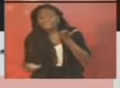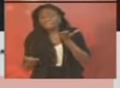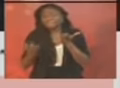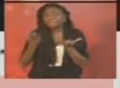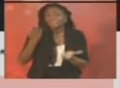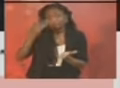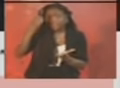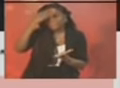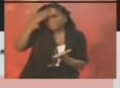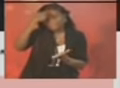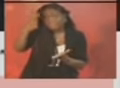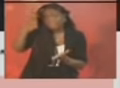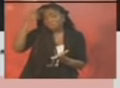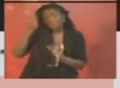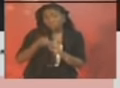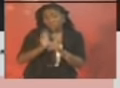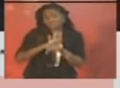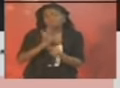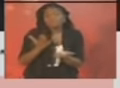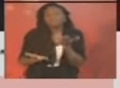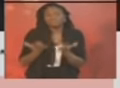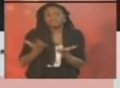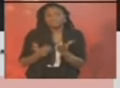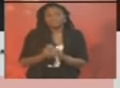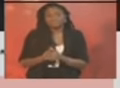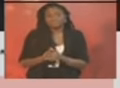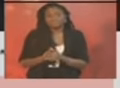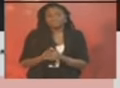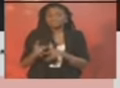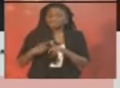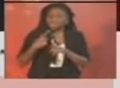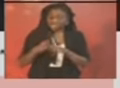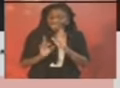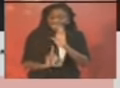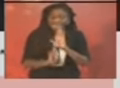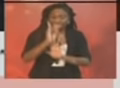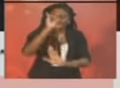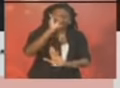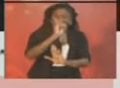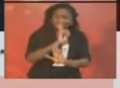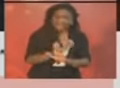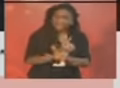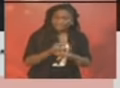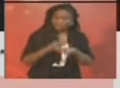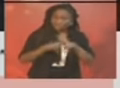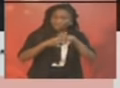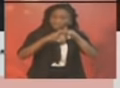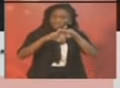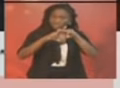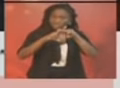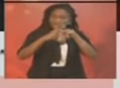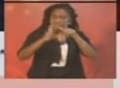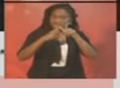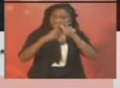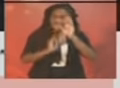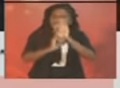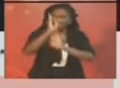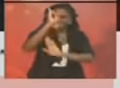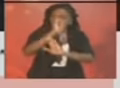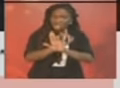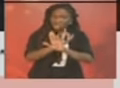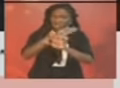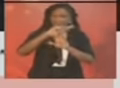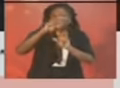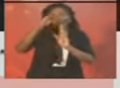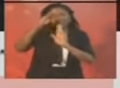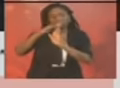interestingly. Again in December, a slight increase coming into the early part of January, and then we see a complete drop-off again into the where we are